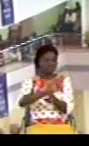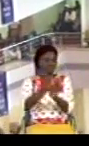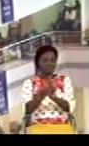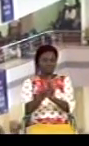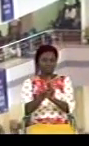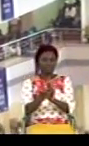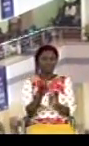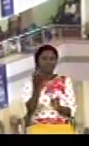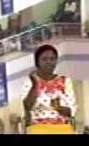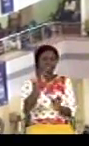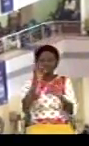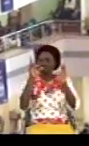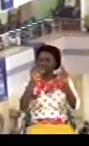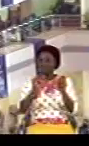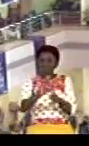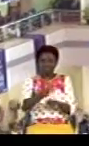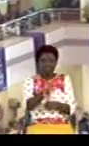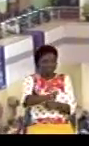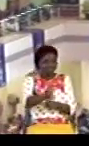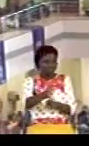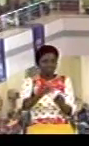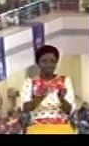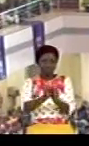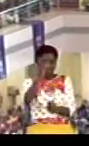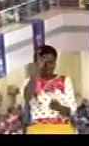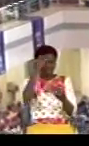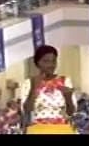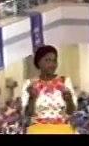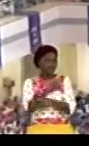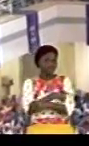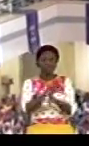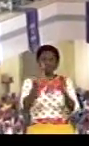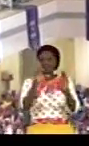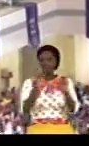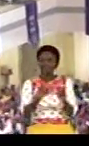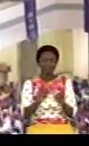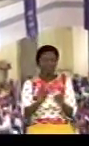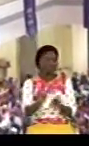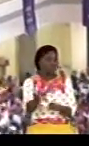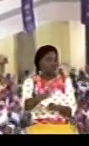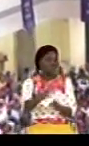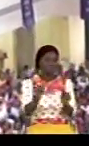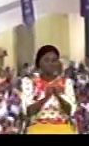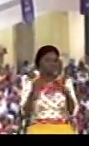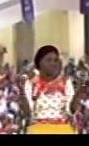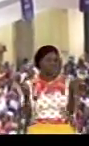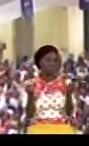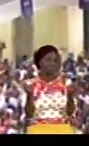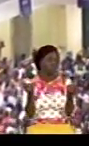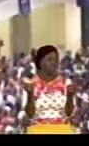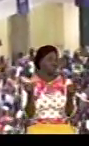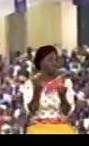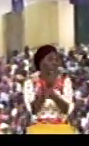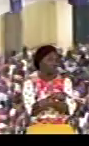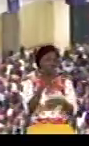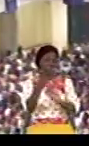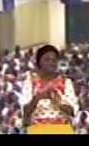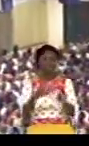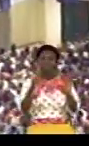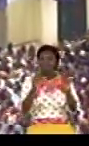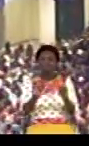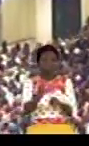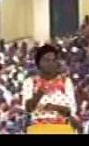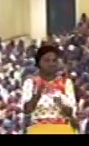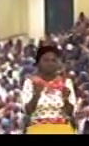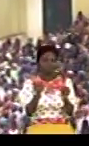today. There is no compromise with sin today. There is no compromise with society today. and as